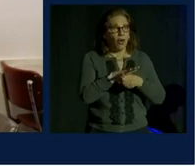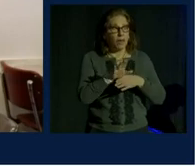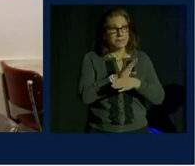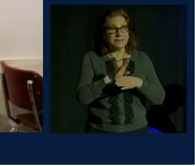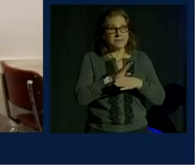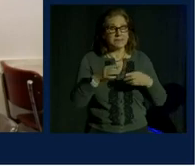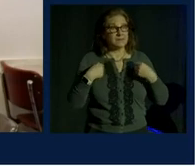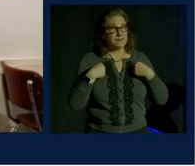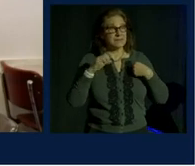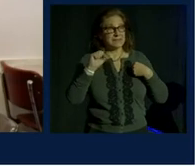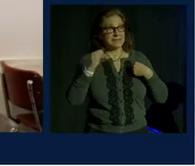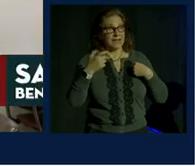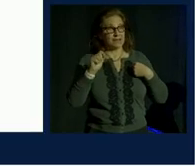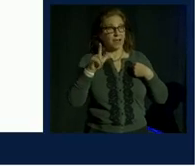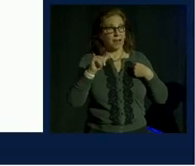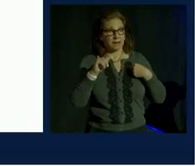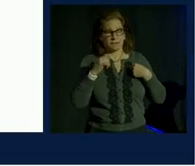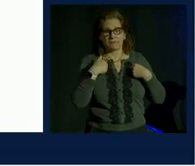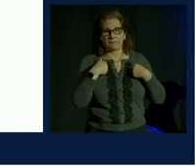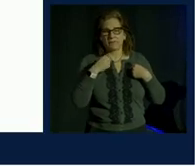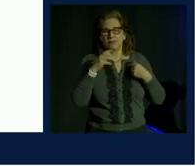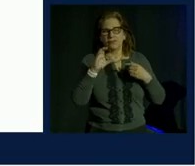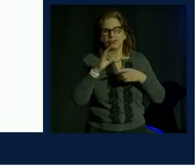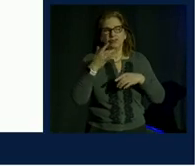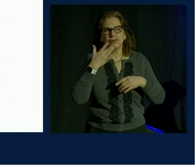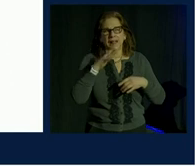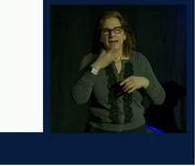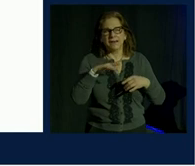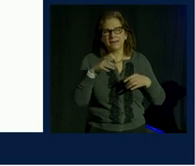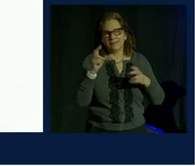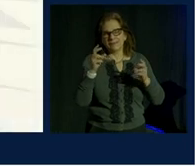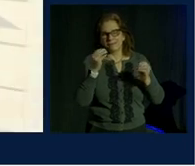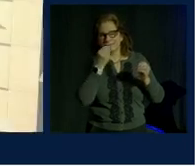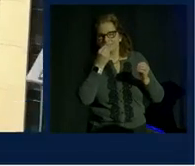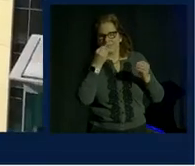bit, and we appreciate all of it.